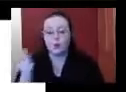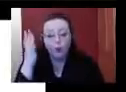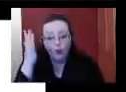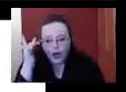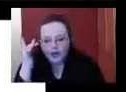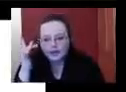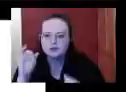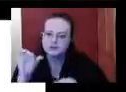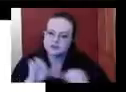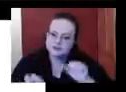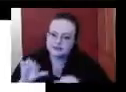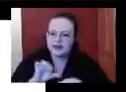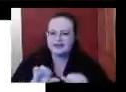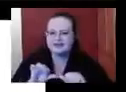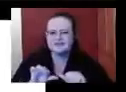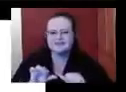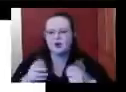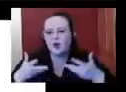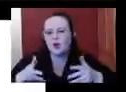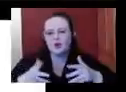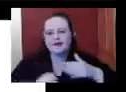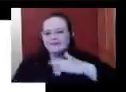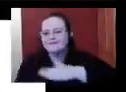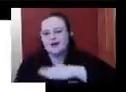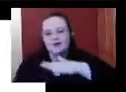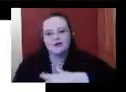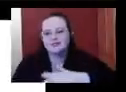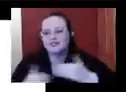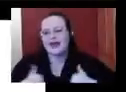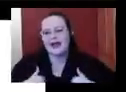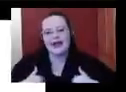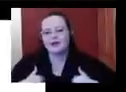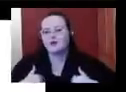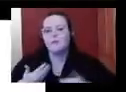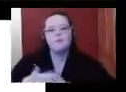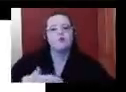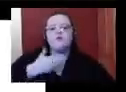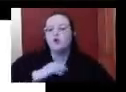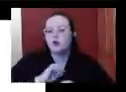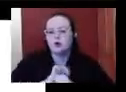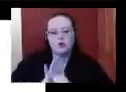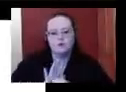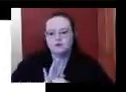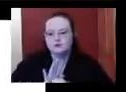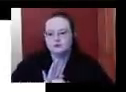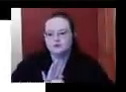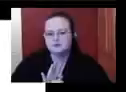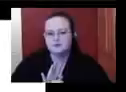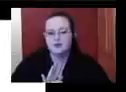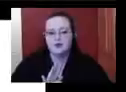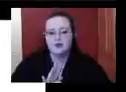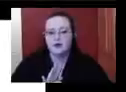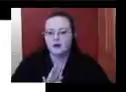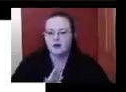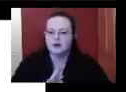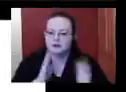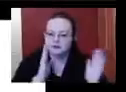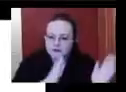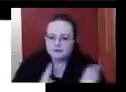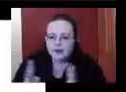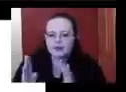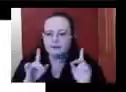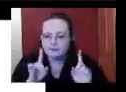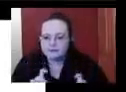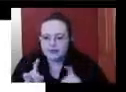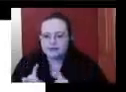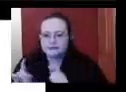behind these vaccines was already established before COVID-19. No steps were skipped in the process of developing,